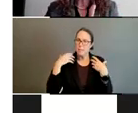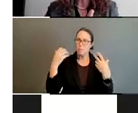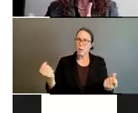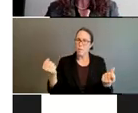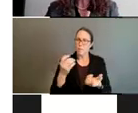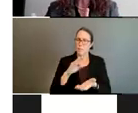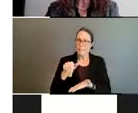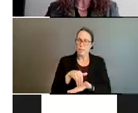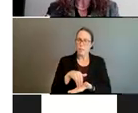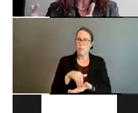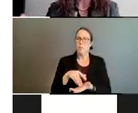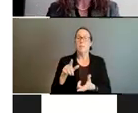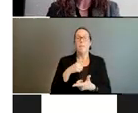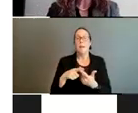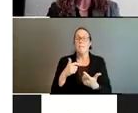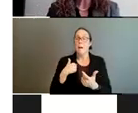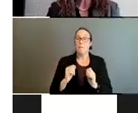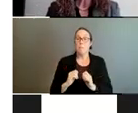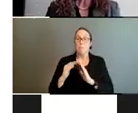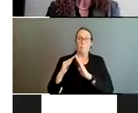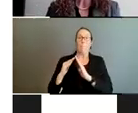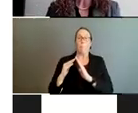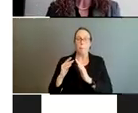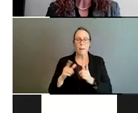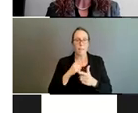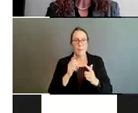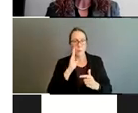the phase that it moves into as, and then permanent